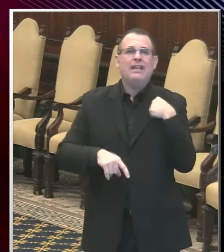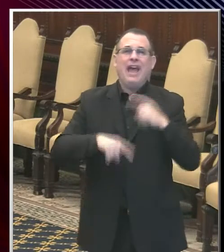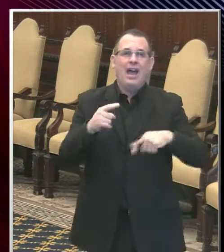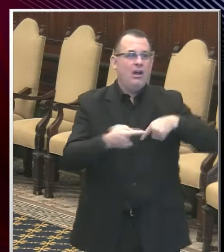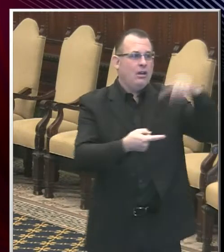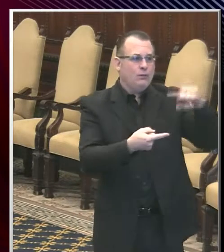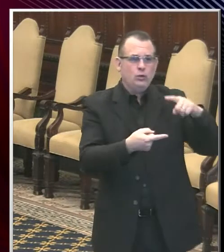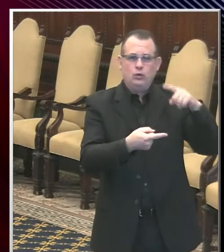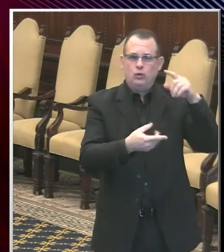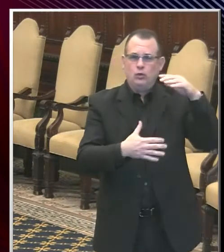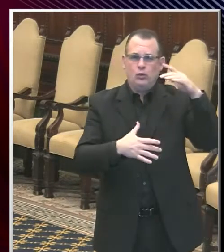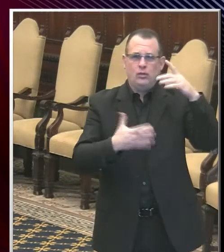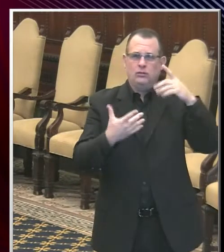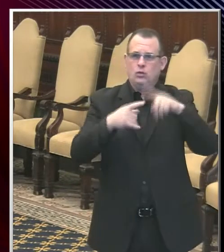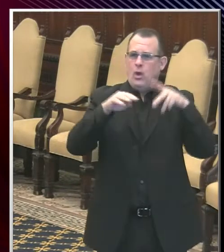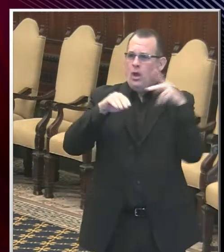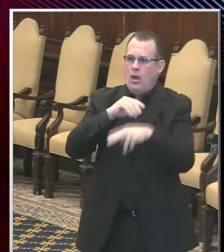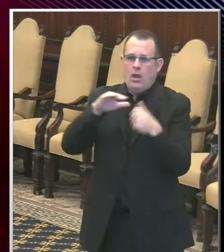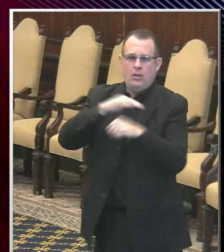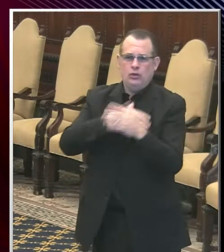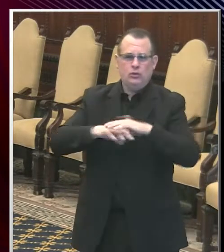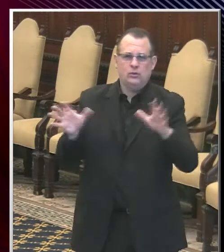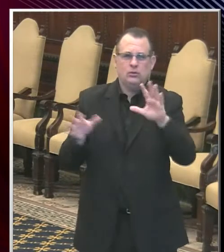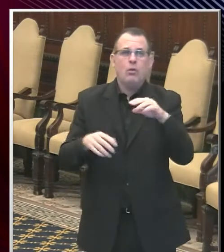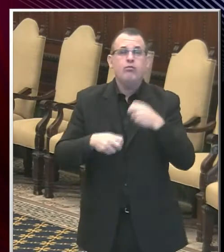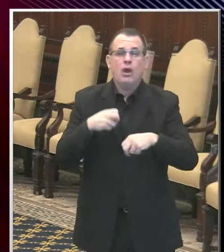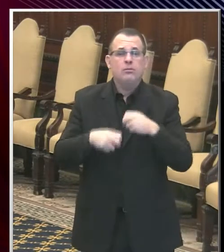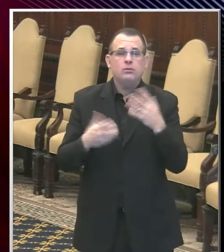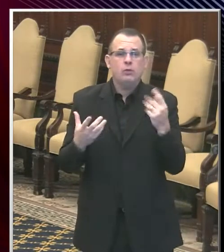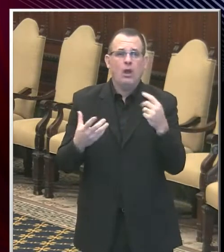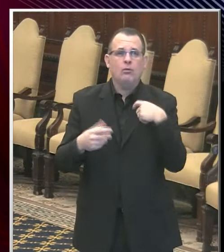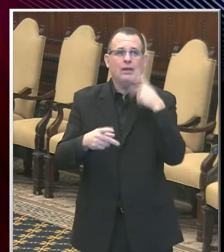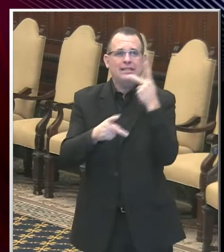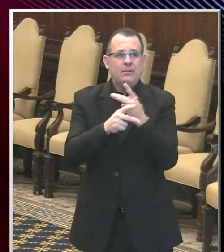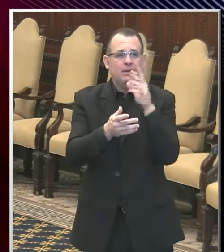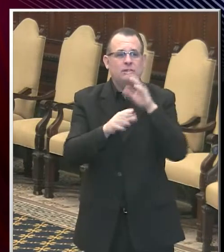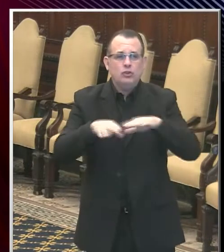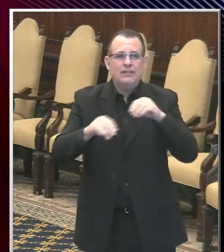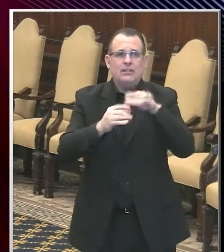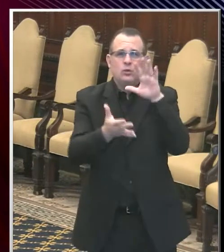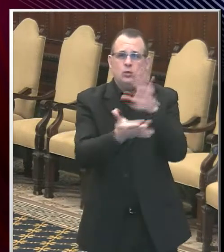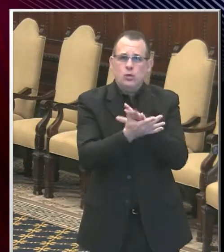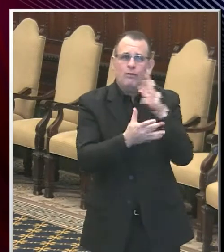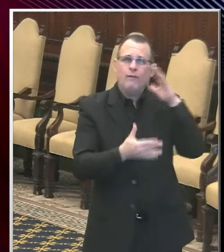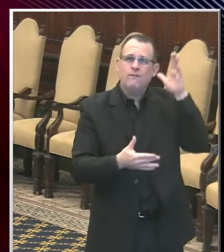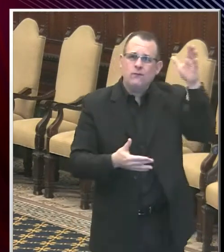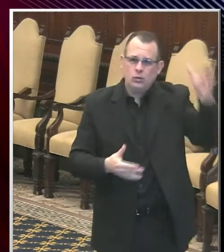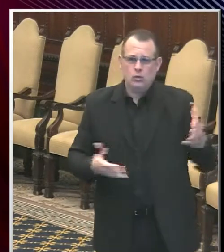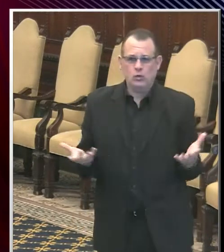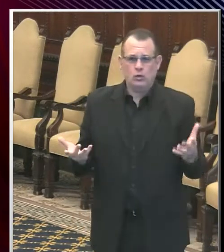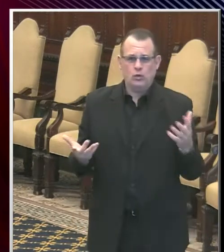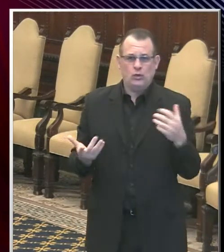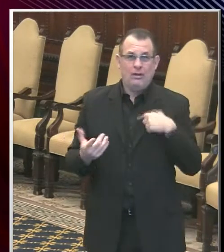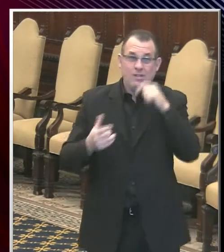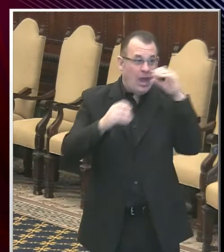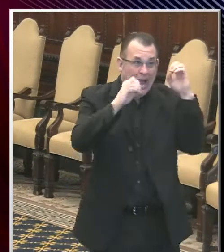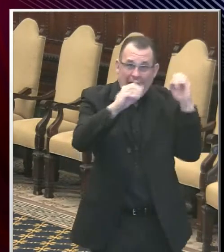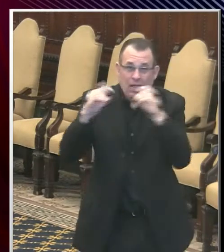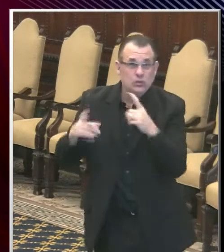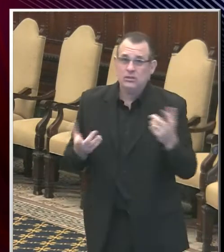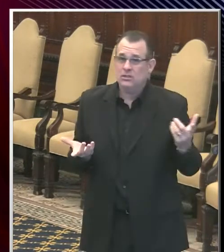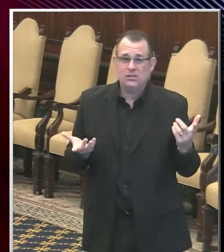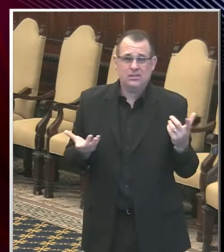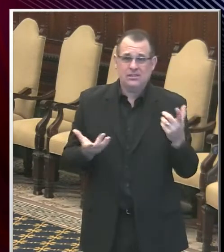school children. I mean, part of the problem here is keeping our kids on the right path and the right track. Because if we don't educate them and continue to make them